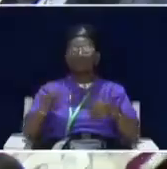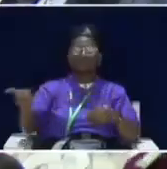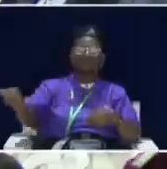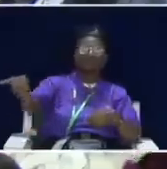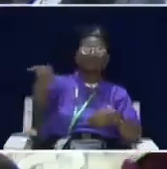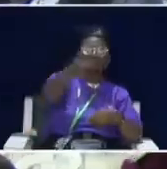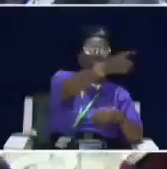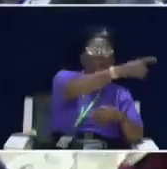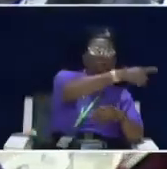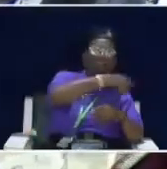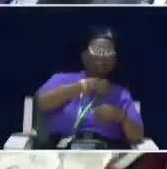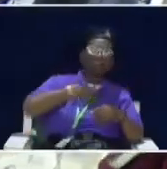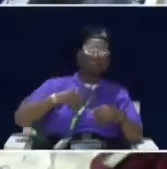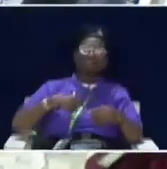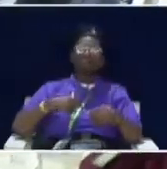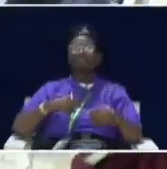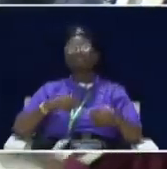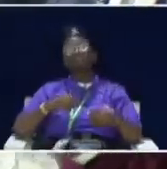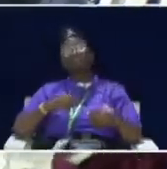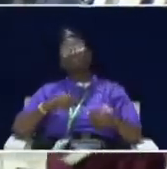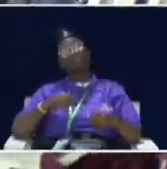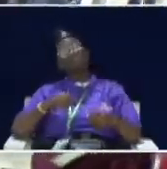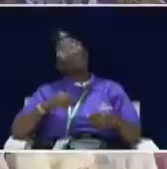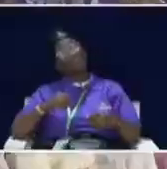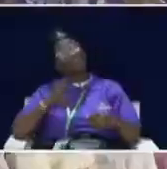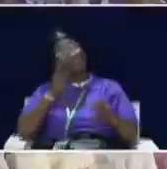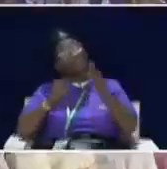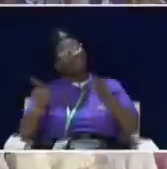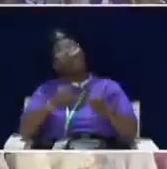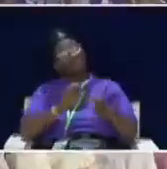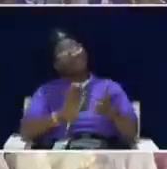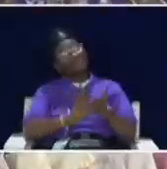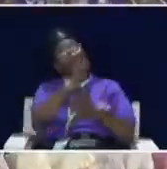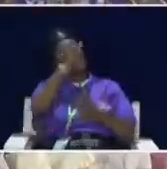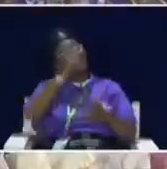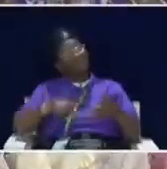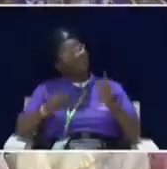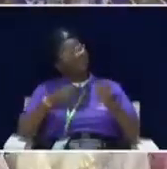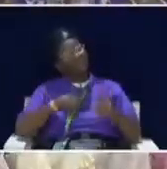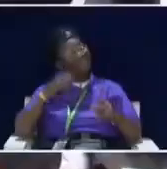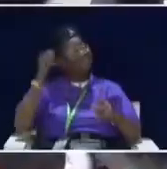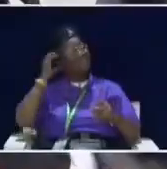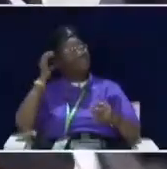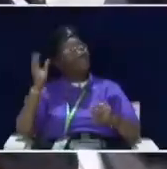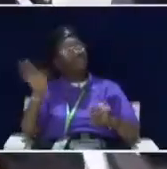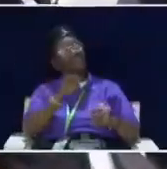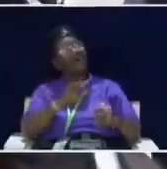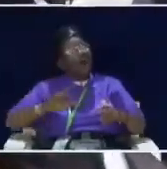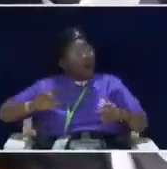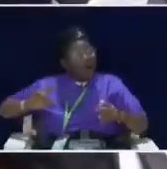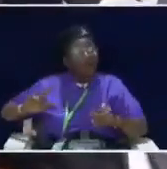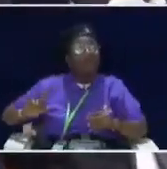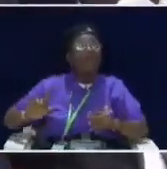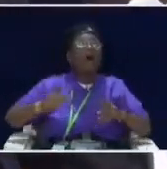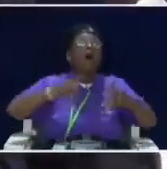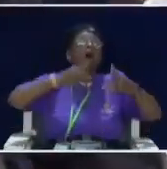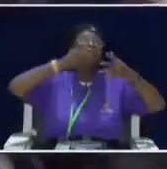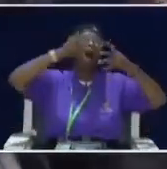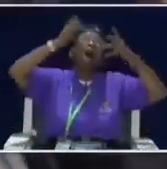believe that one, let me hear you roar hallelujah. Ba je wo ni le yi pe hallelujah.